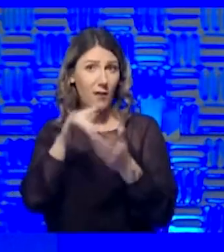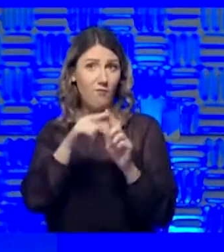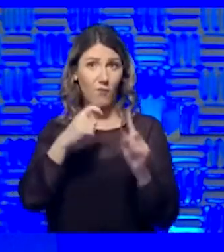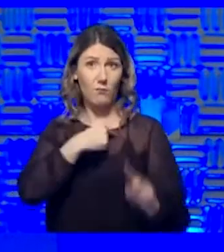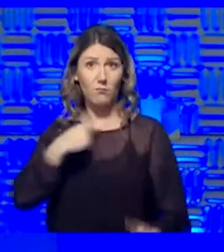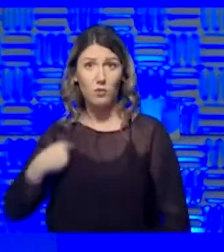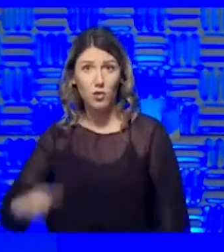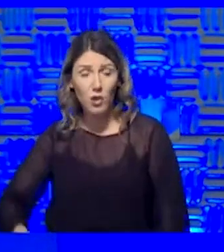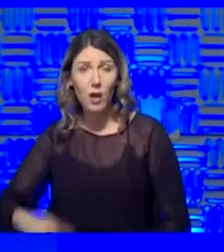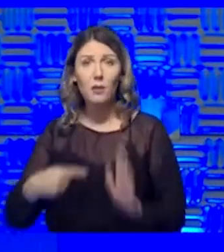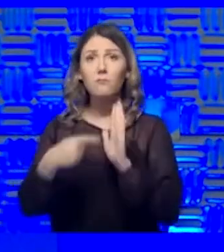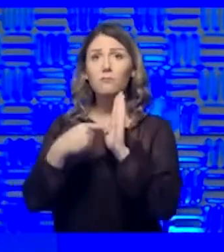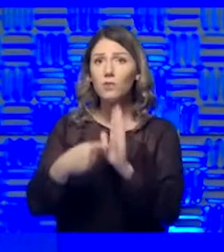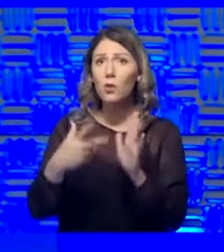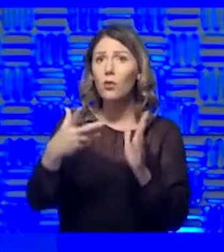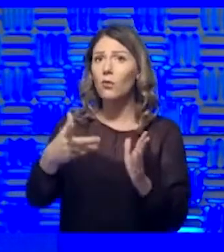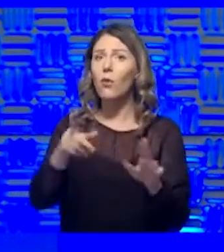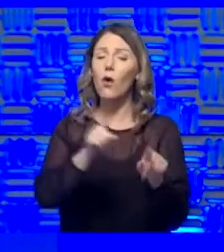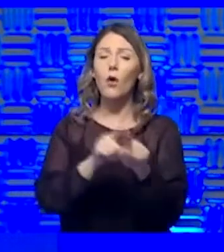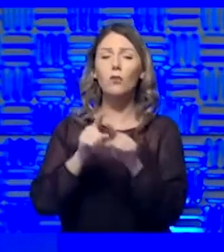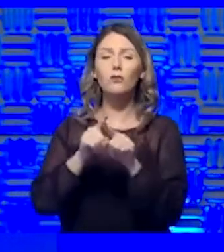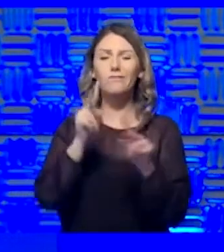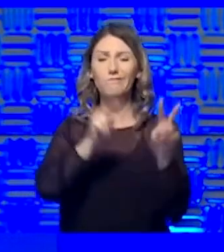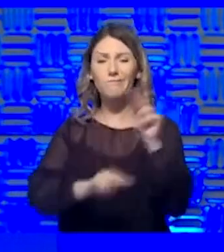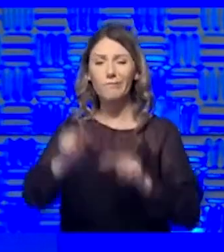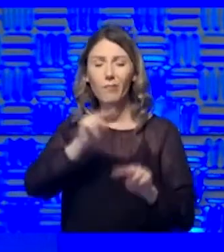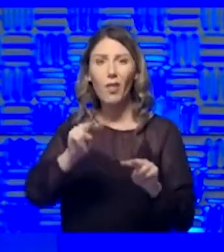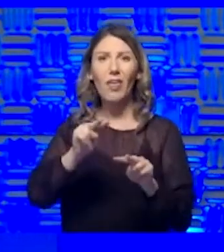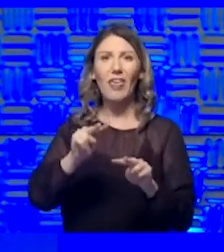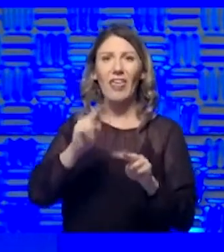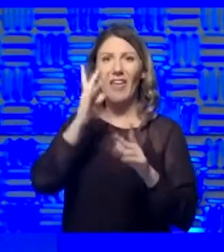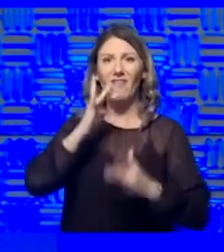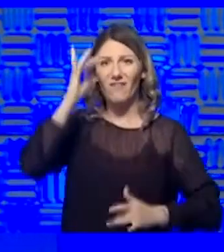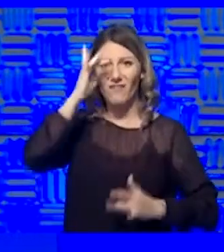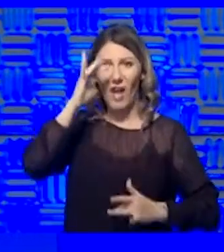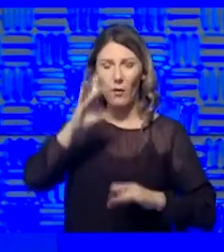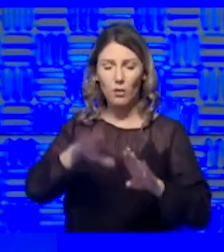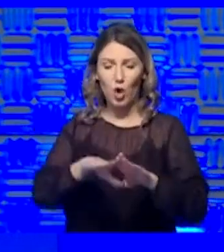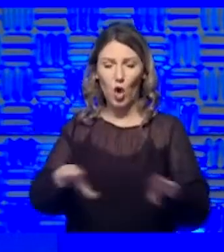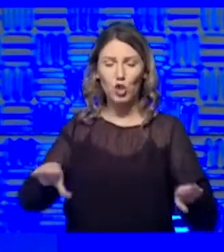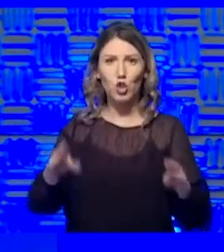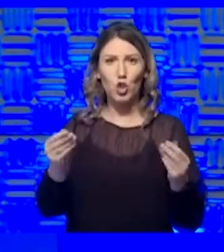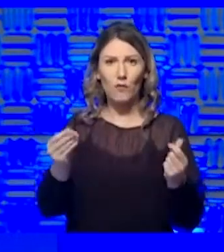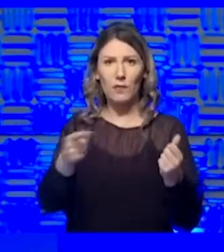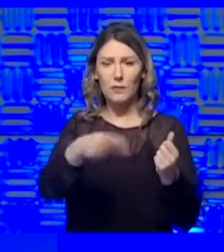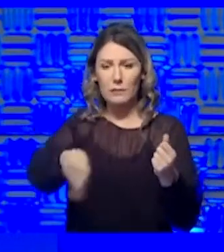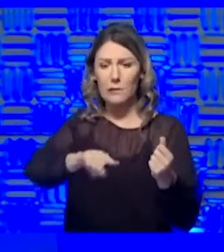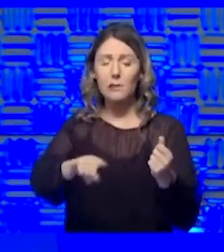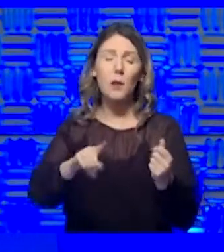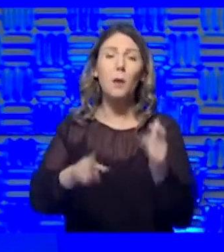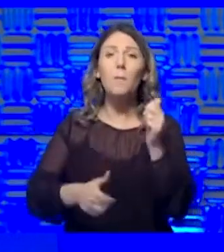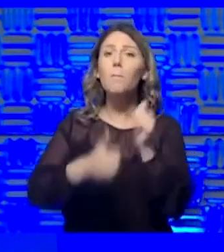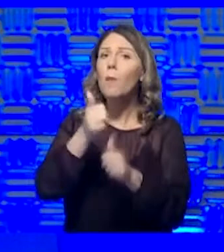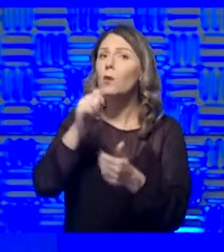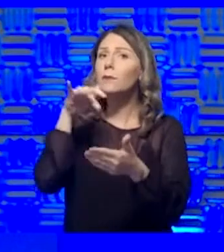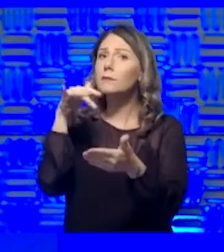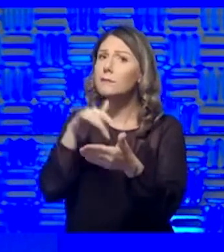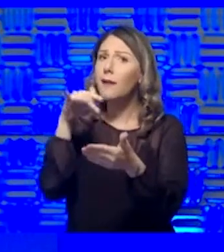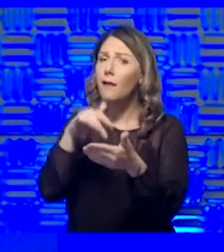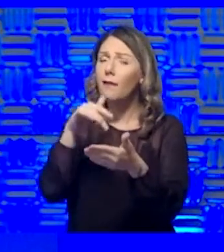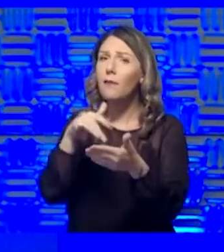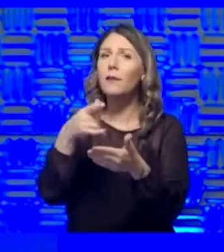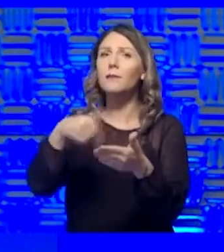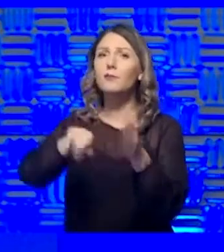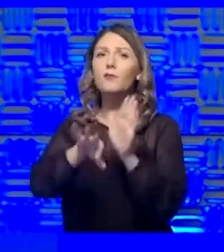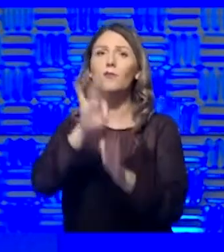indicating that they were also looking at the virus on surfaces. Again, they were detecting most of these studies that they are